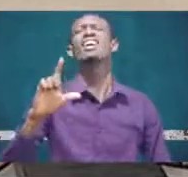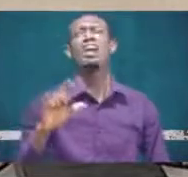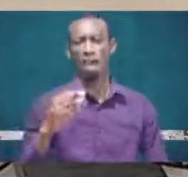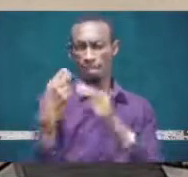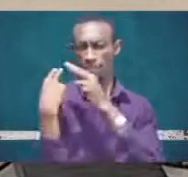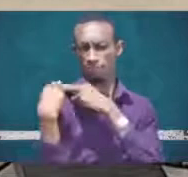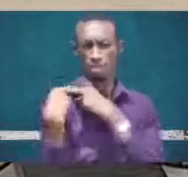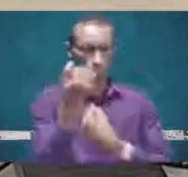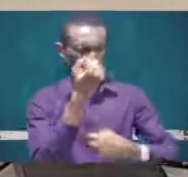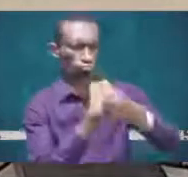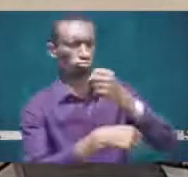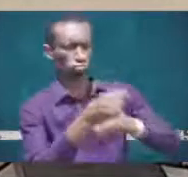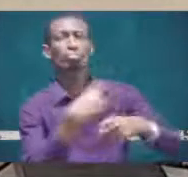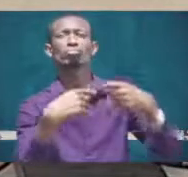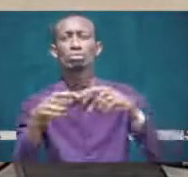particular function.